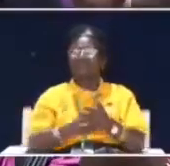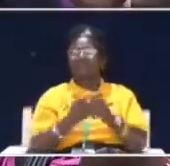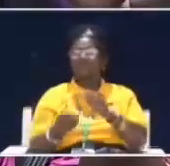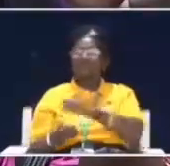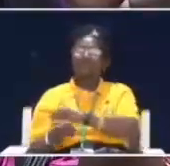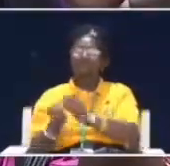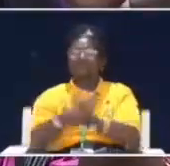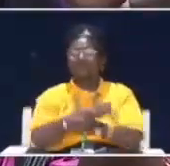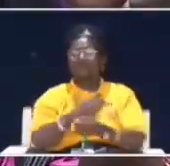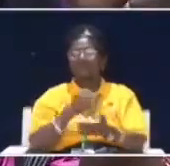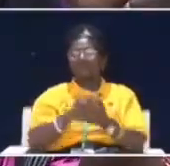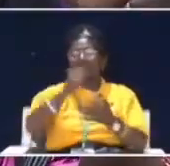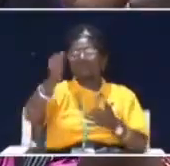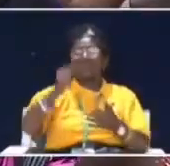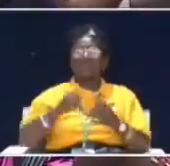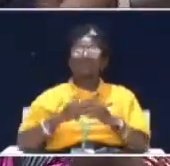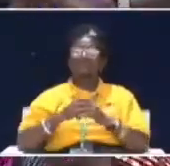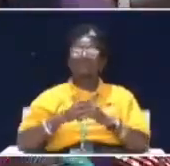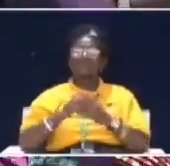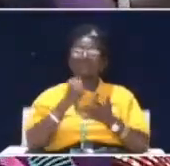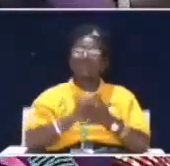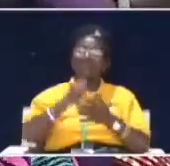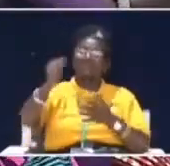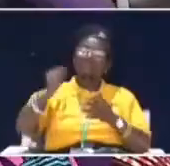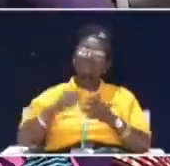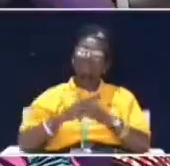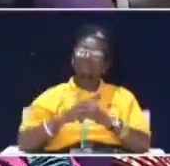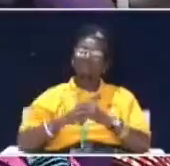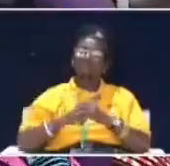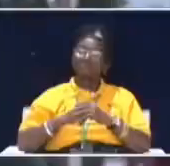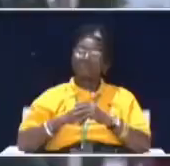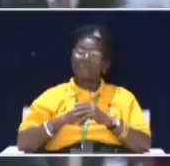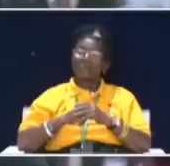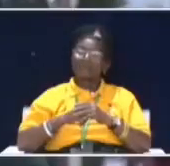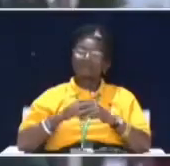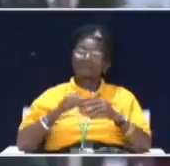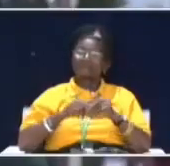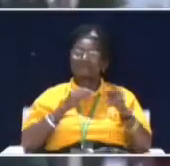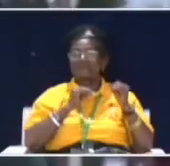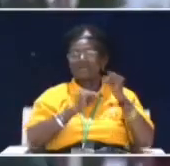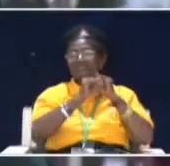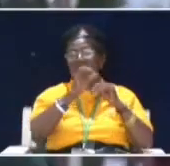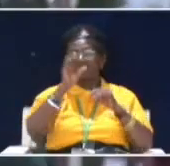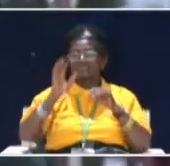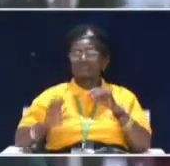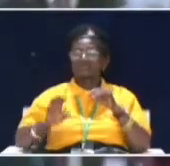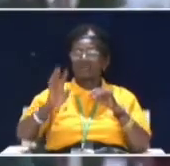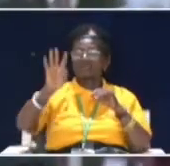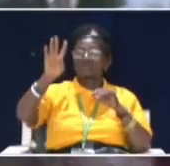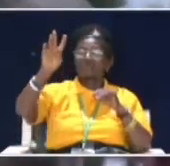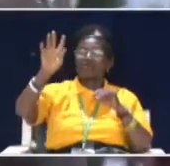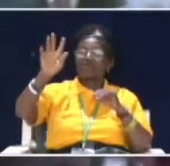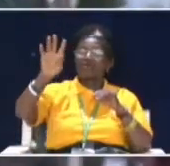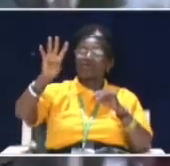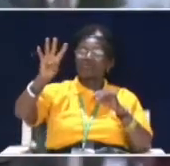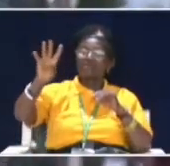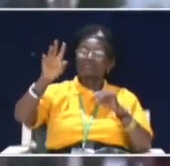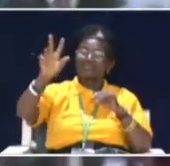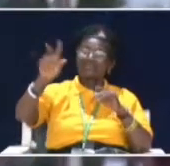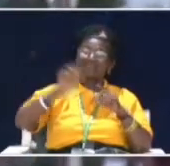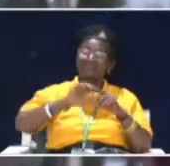Aye e wa ni lati gba ibere otun. In Isaiah 43:19. Iwe Isaiah